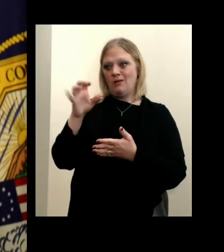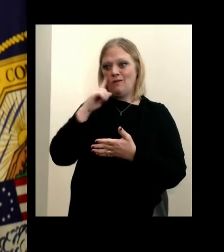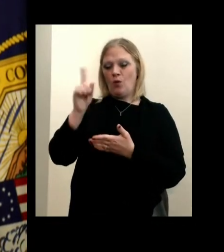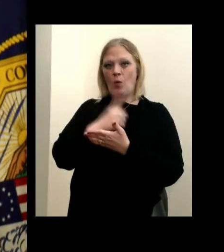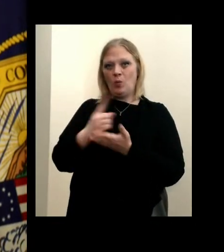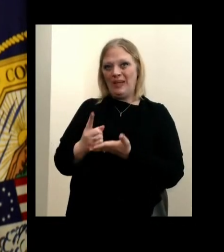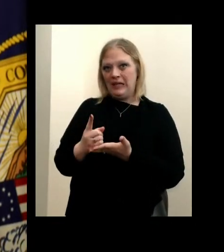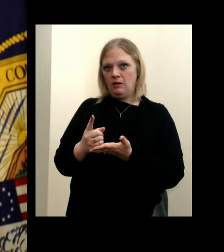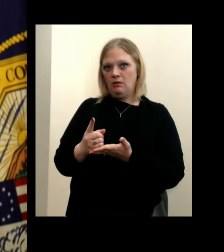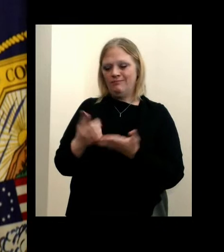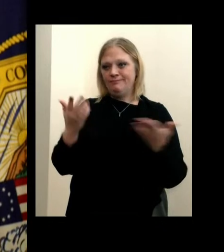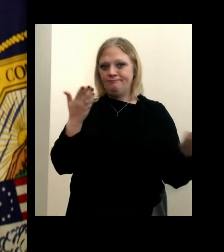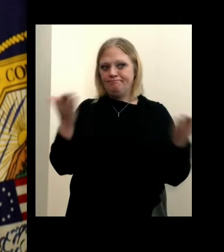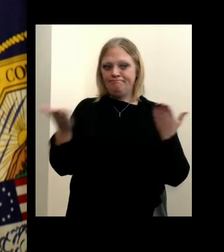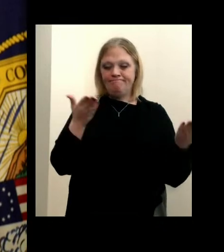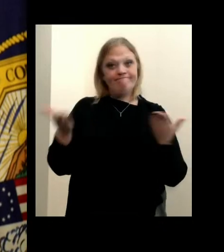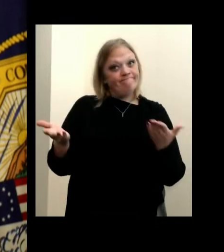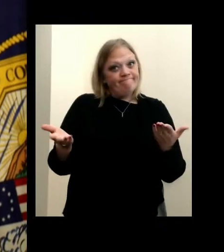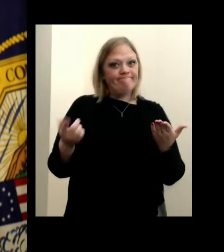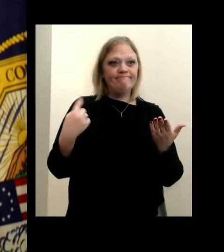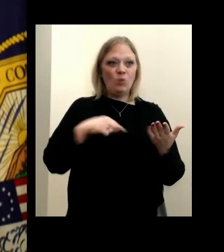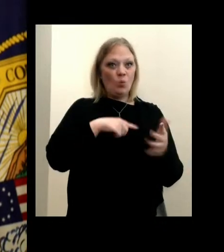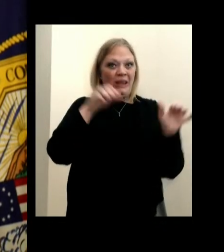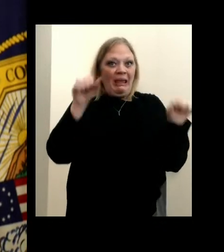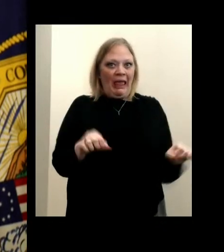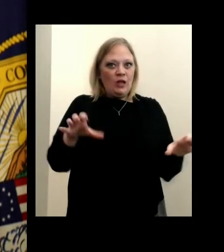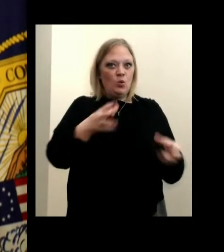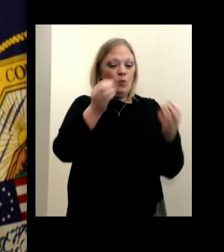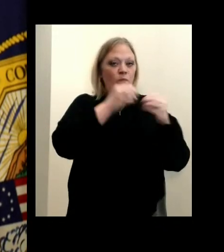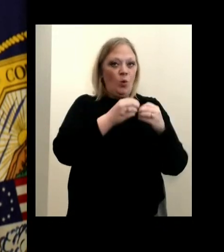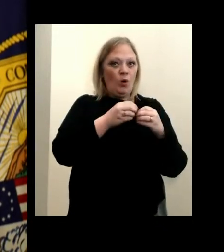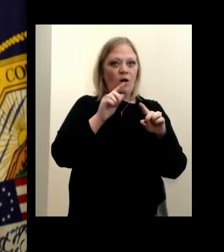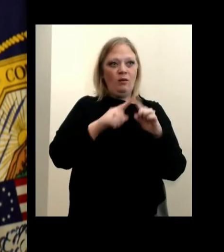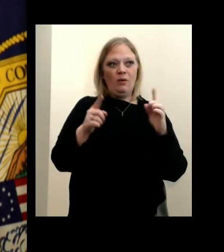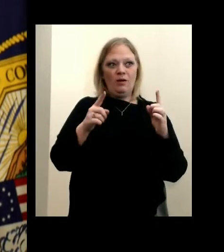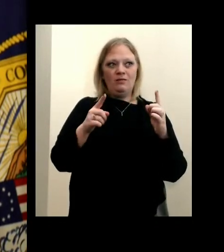So we have the capability to do more doses. We just need the doses.